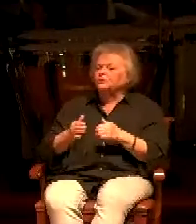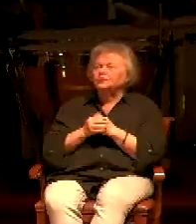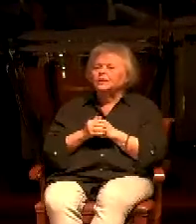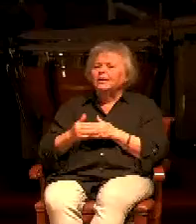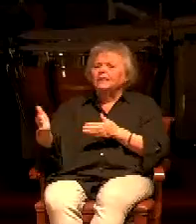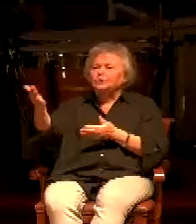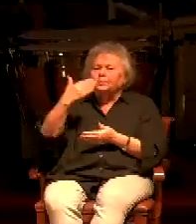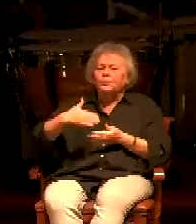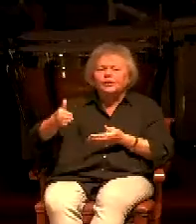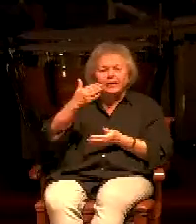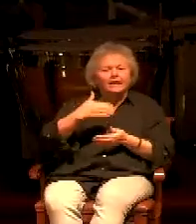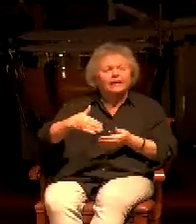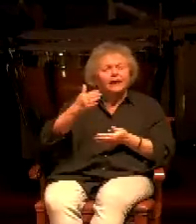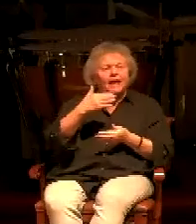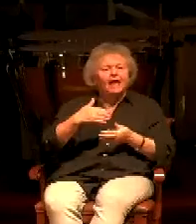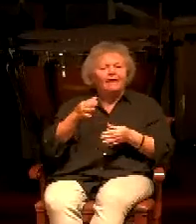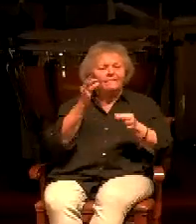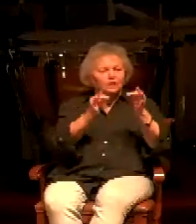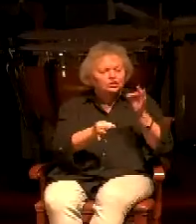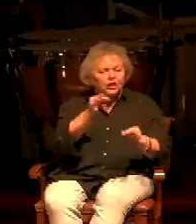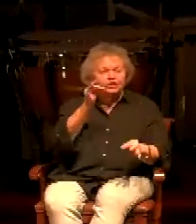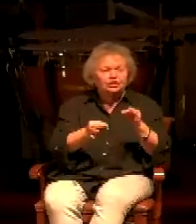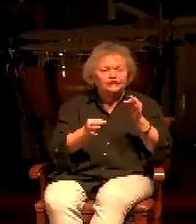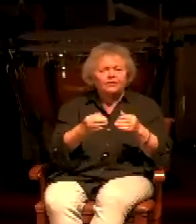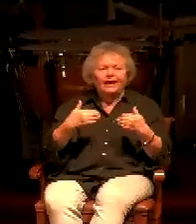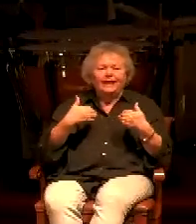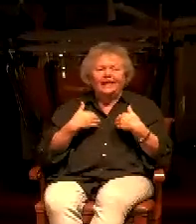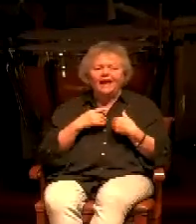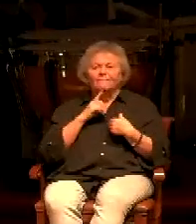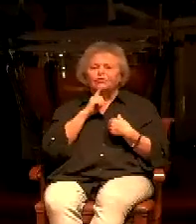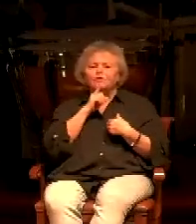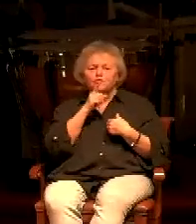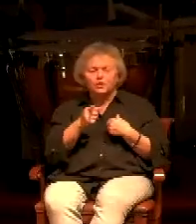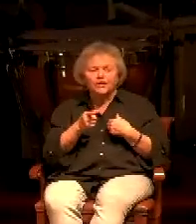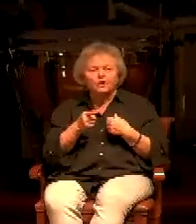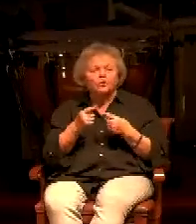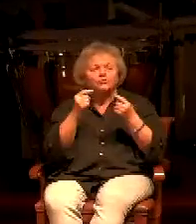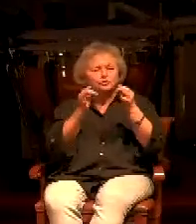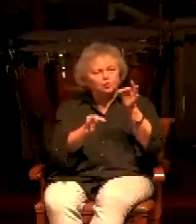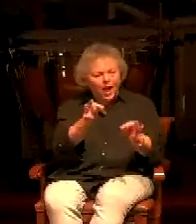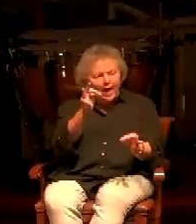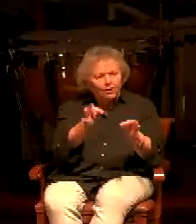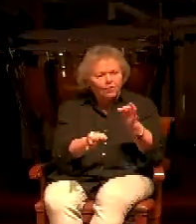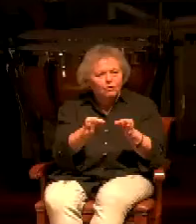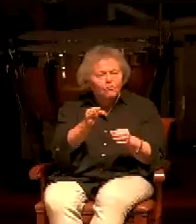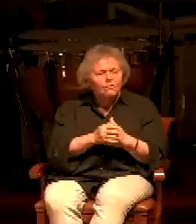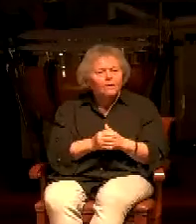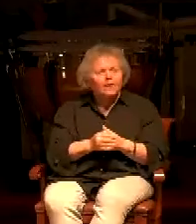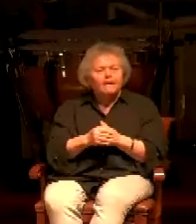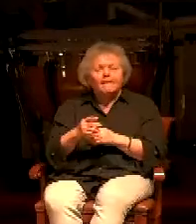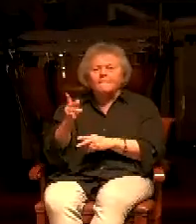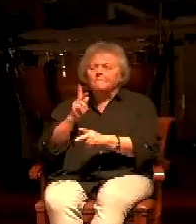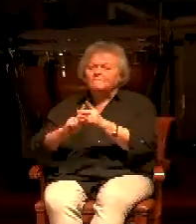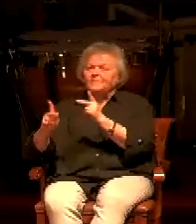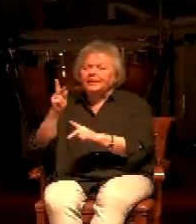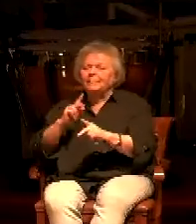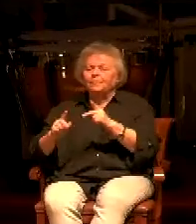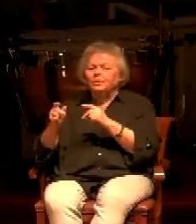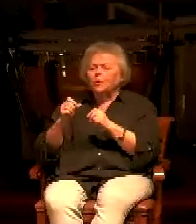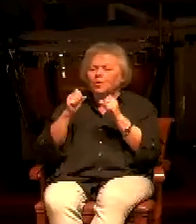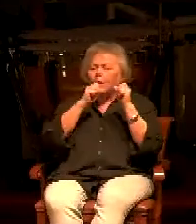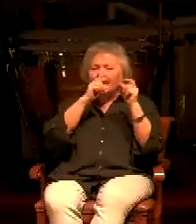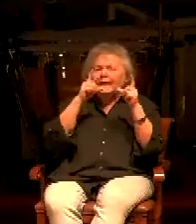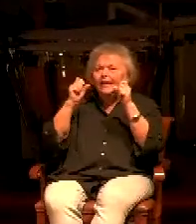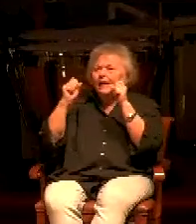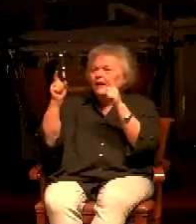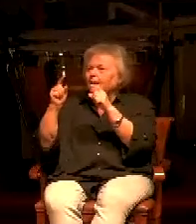so they can have the real trial. There is commotion. They're beginning probably to cook some breakfast. Like, people are waking up, so they're building charcoal fires. I want you to